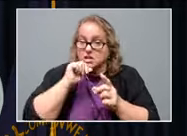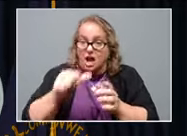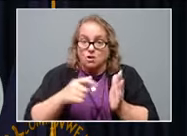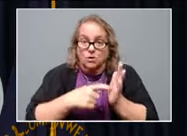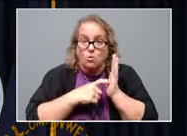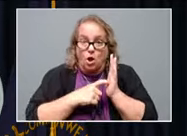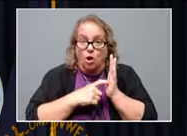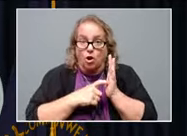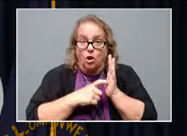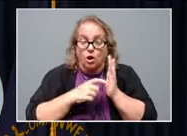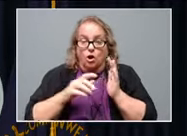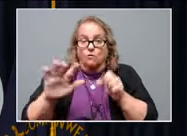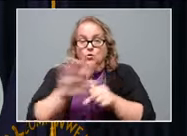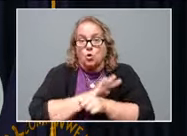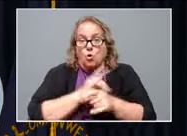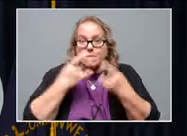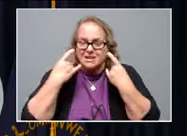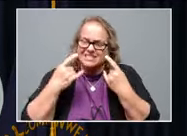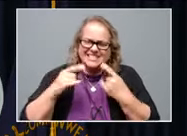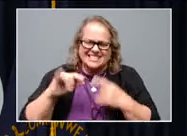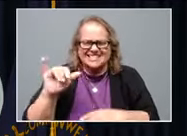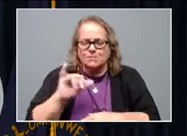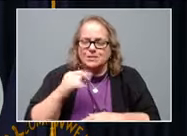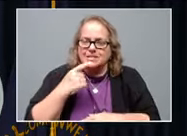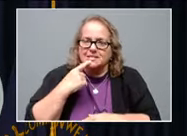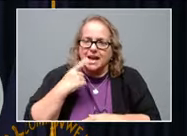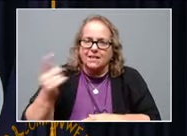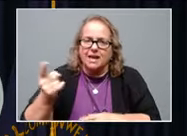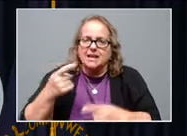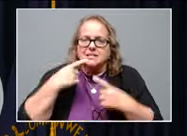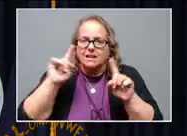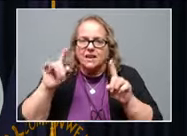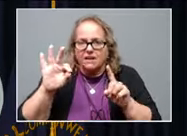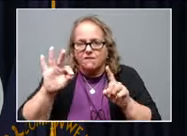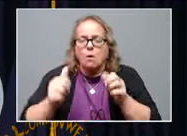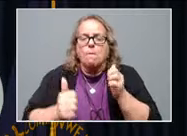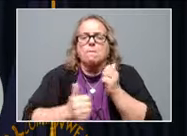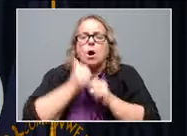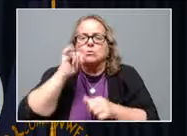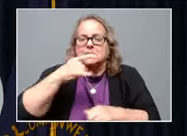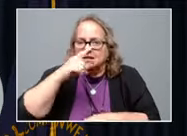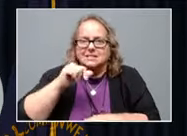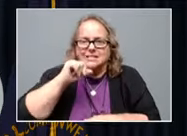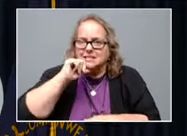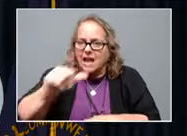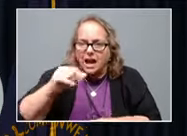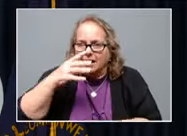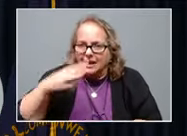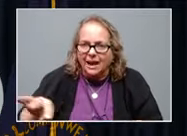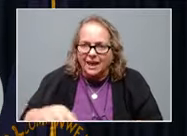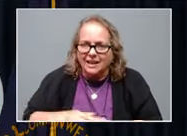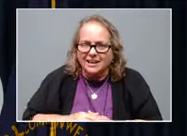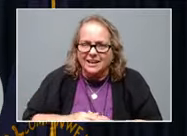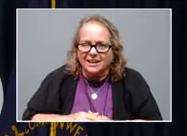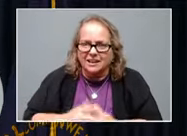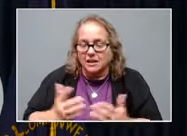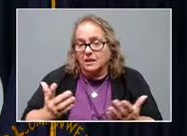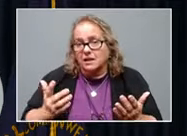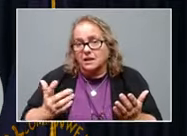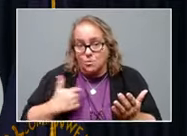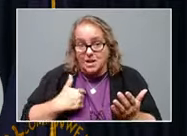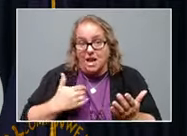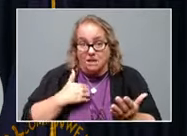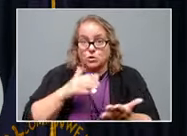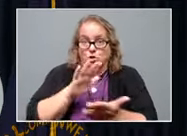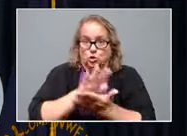that they'd be successful if most kids weren't neglected. So what we've got is at least 6 school districts where the kids are in